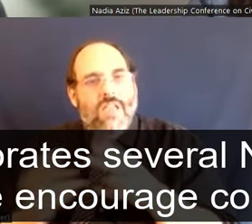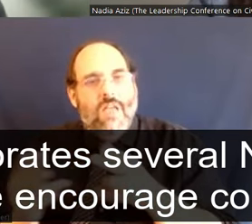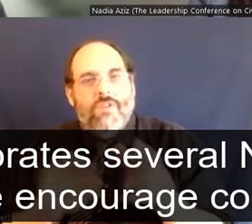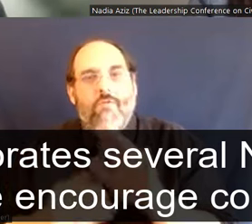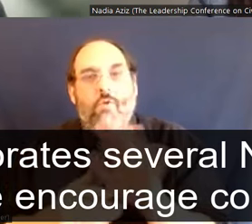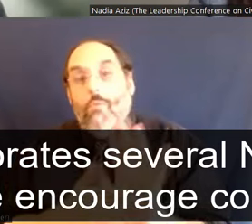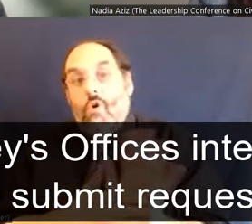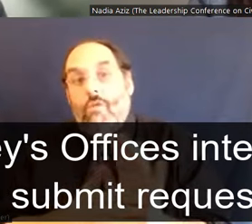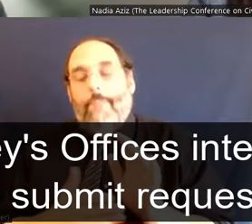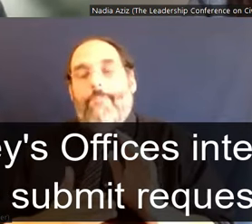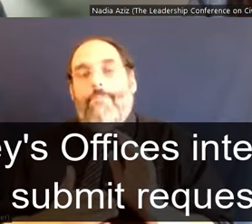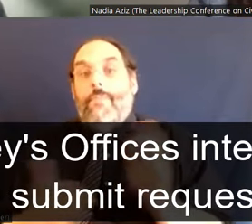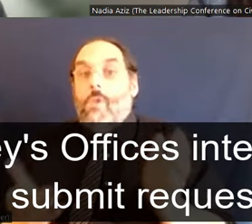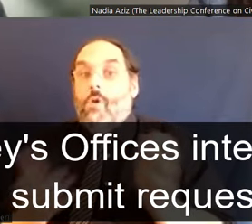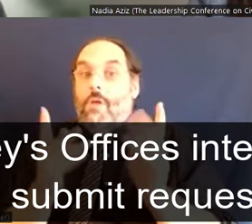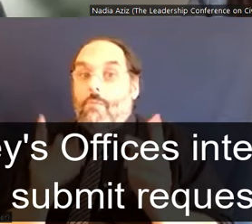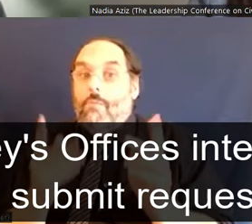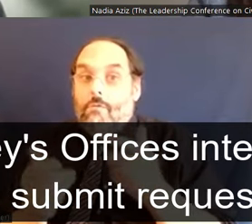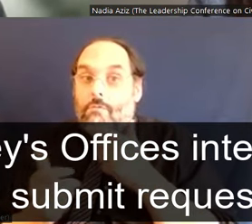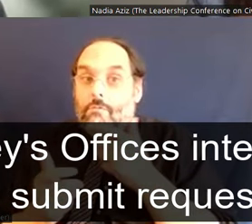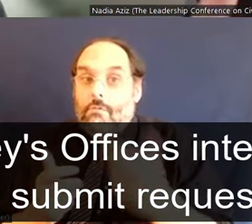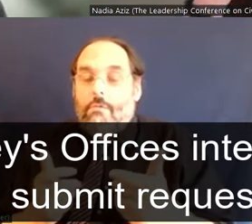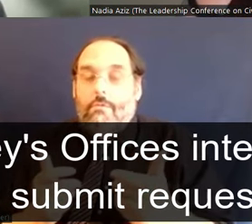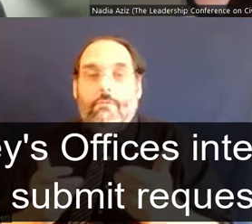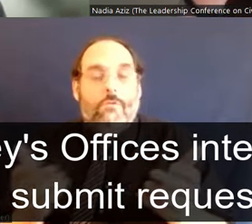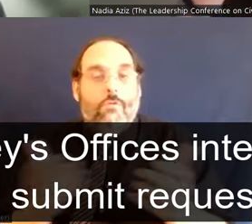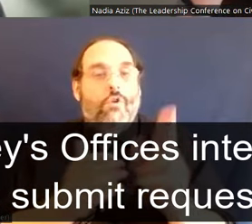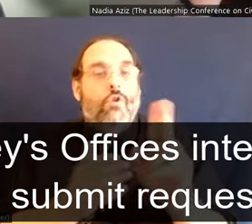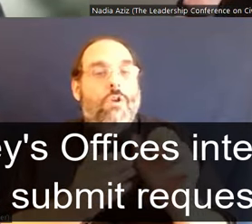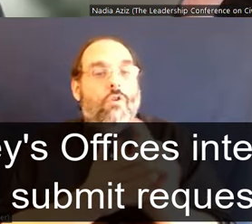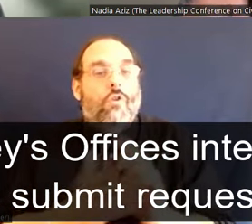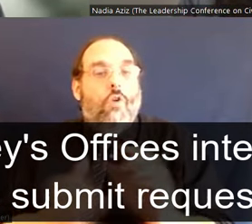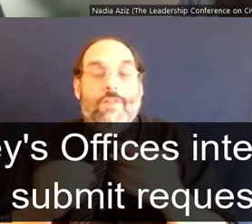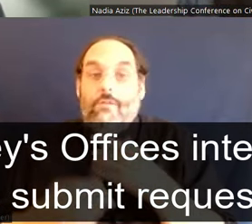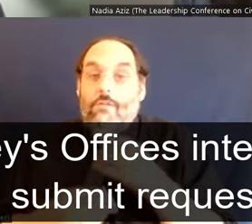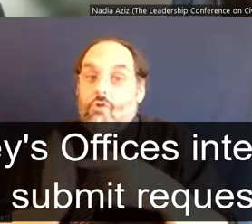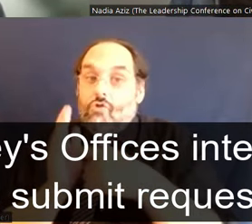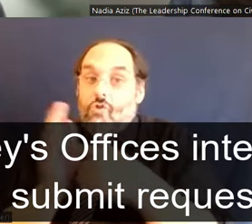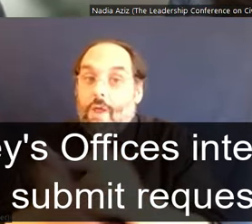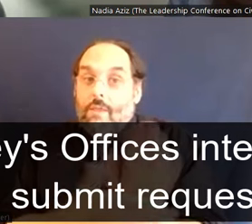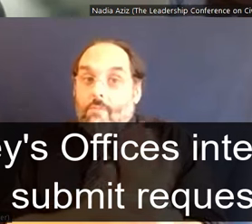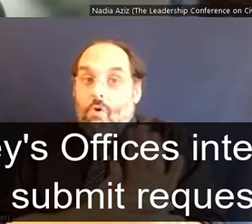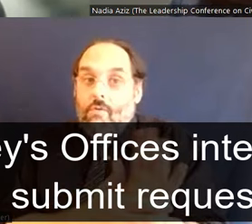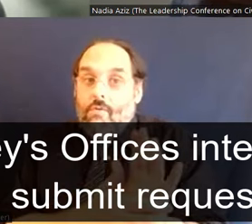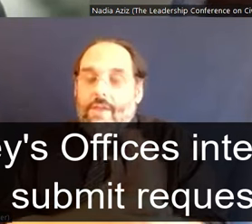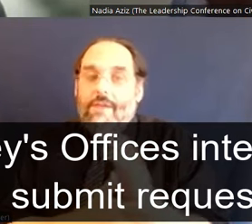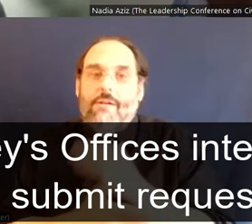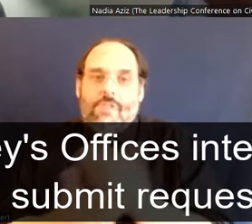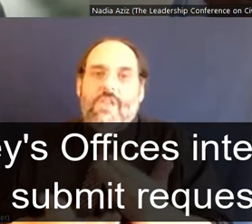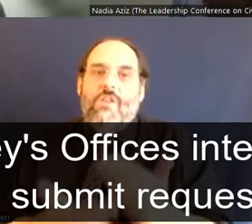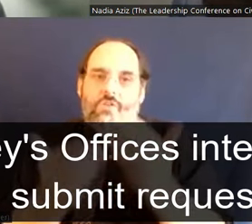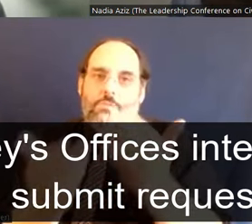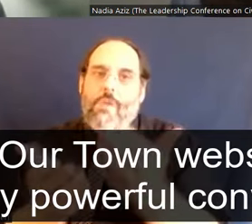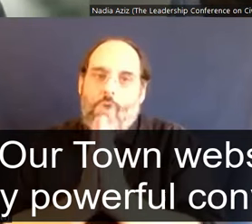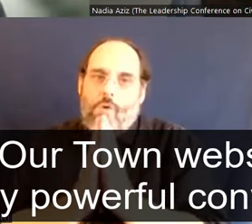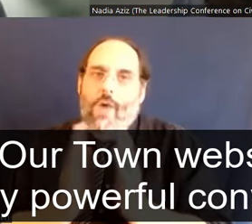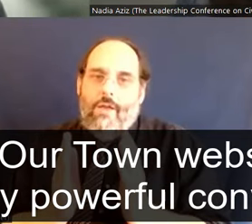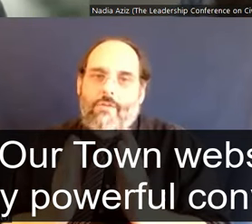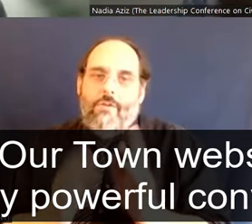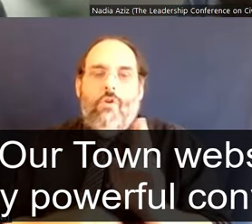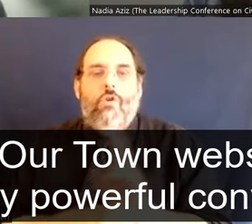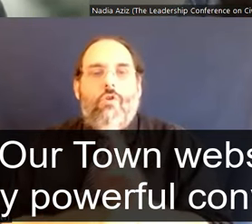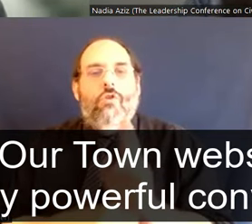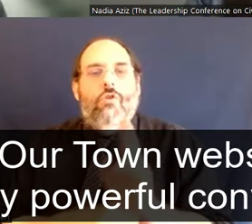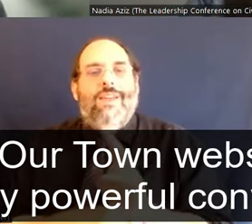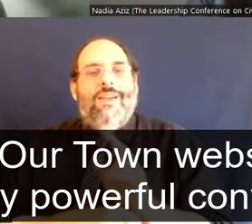encourage communities and U.S. Attorney's offices interested in screening these films to submit requests through the Not